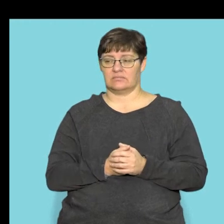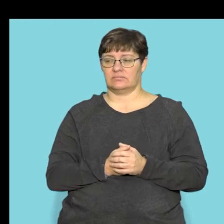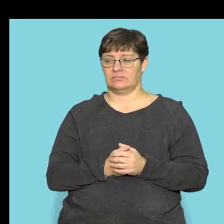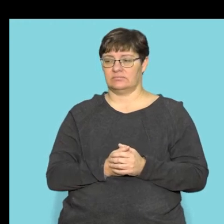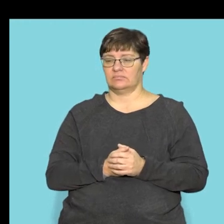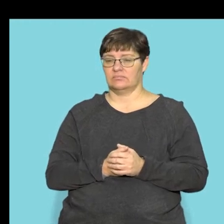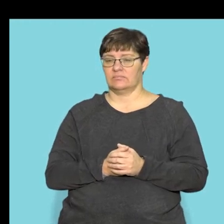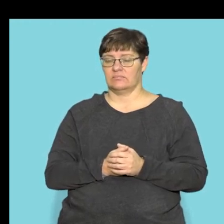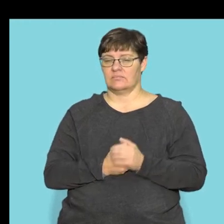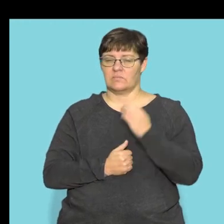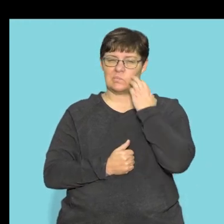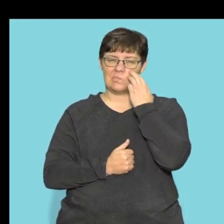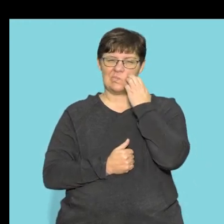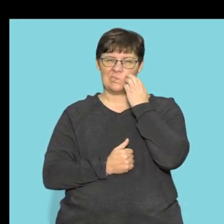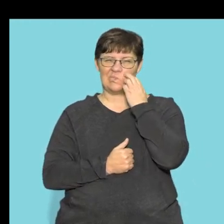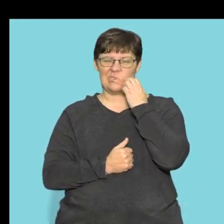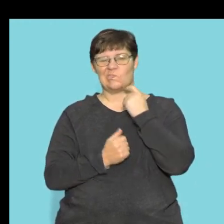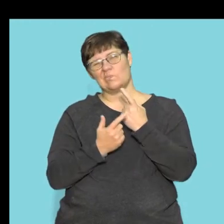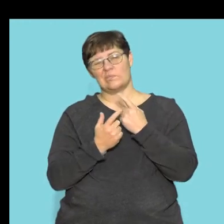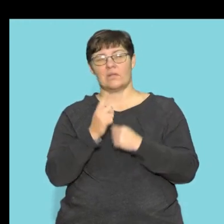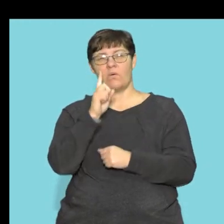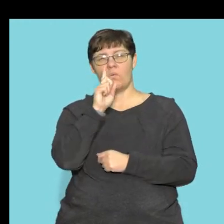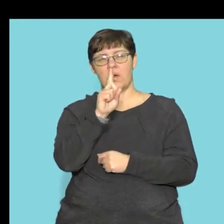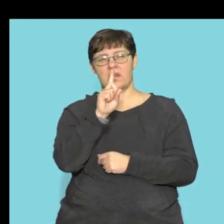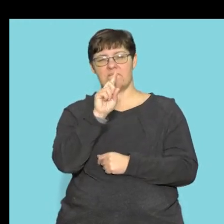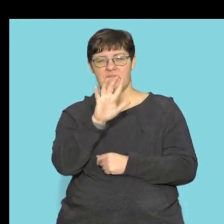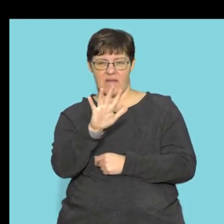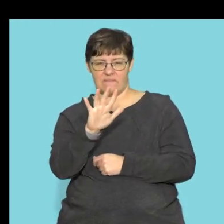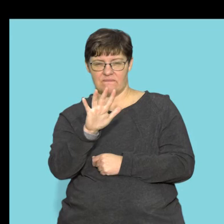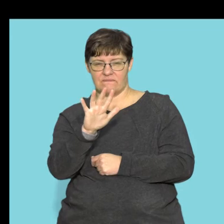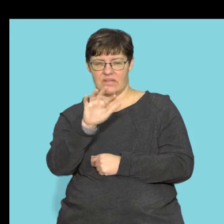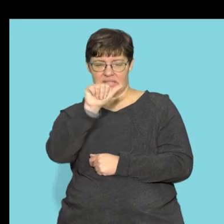556 minus, then this one is, or was,